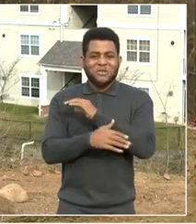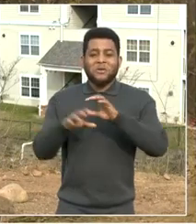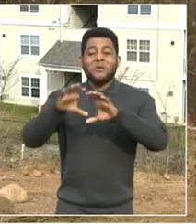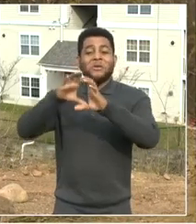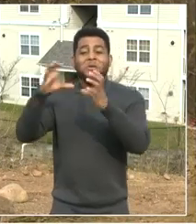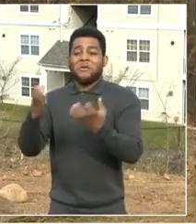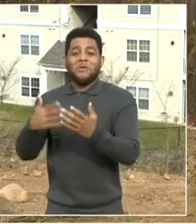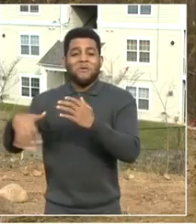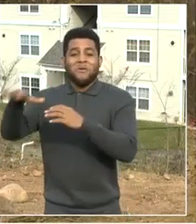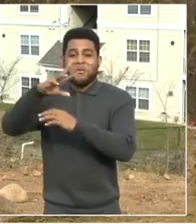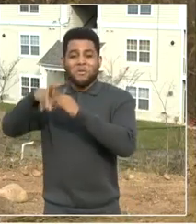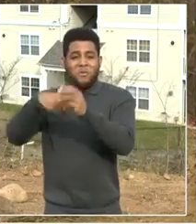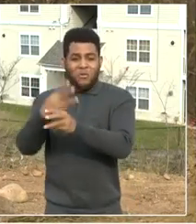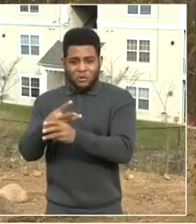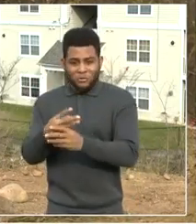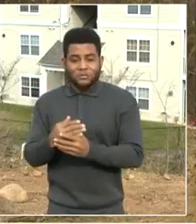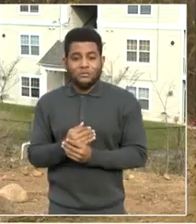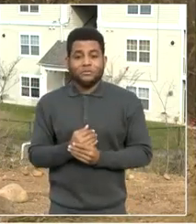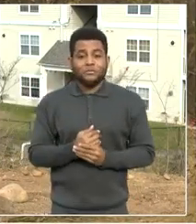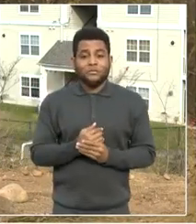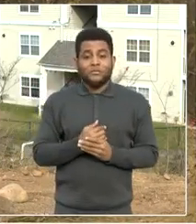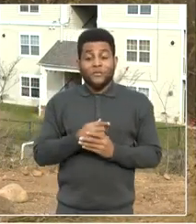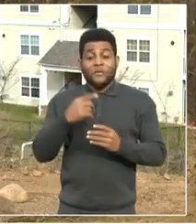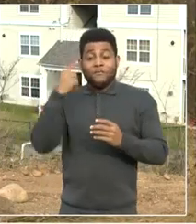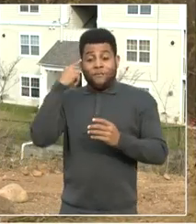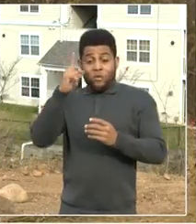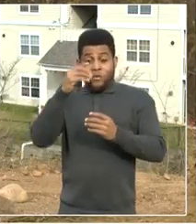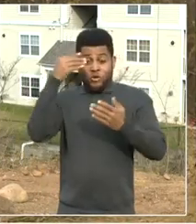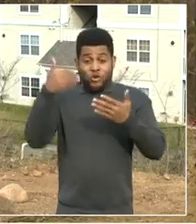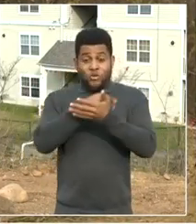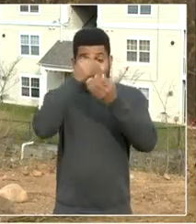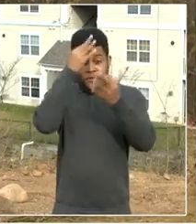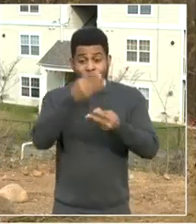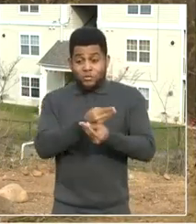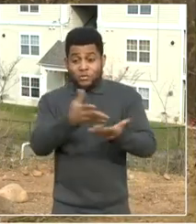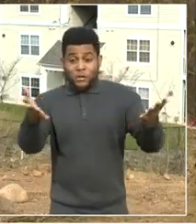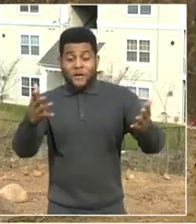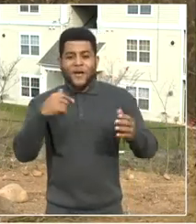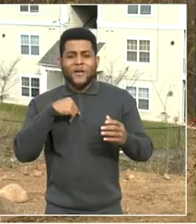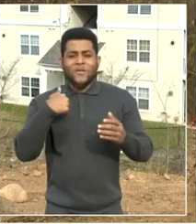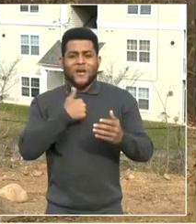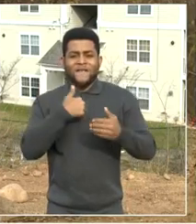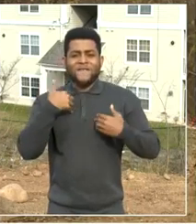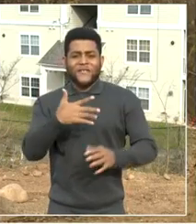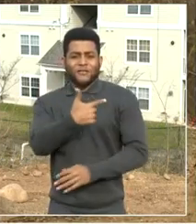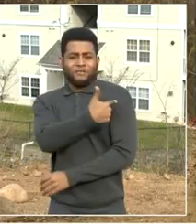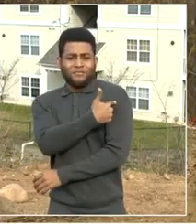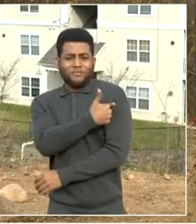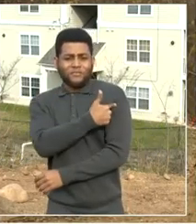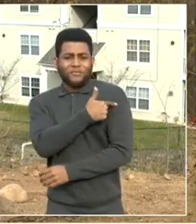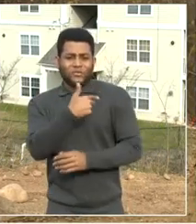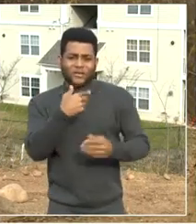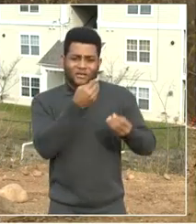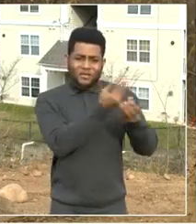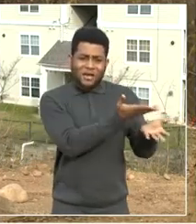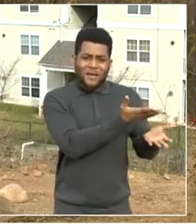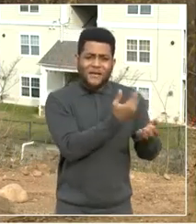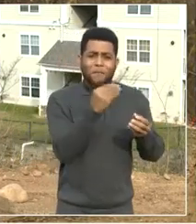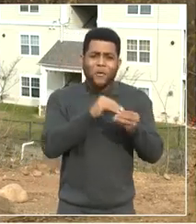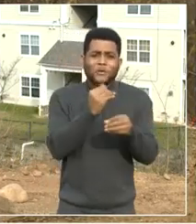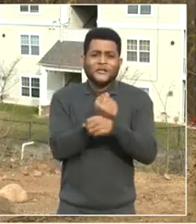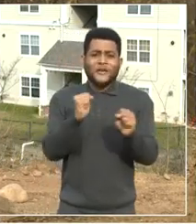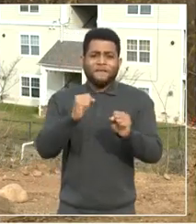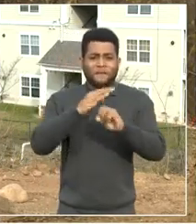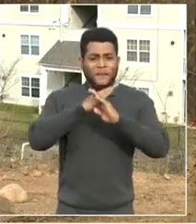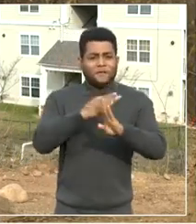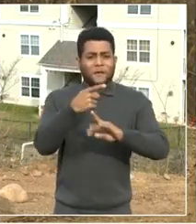vaccine, a safe and effective vaccine that is keeping people from being hospitalized and